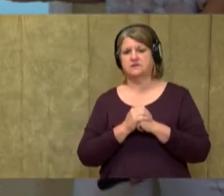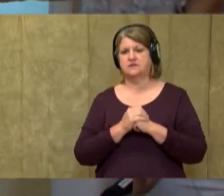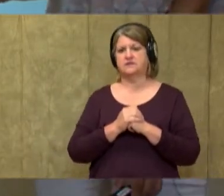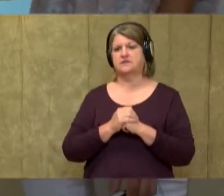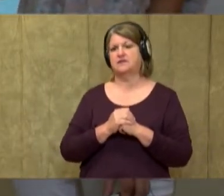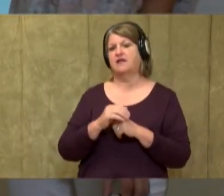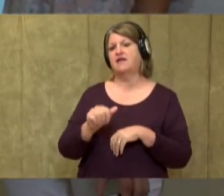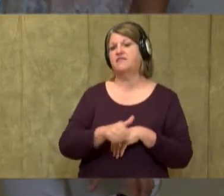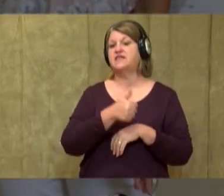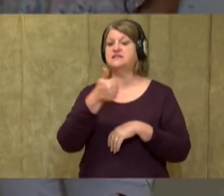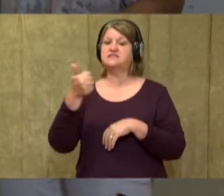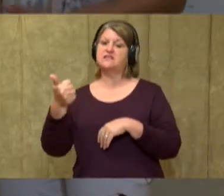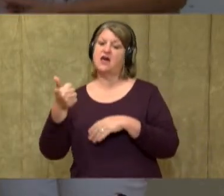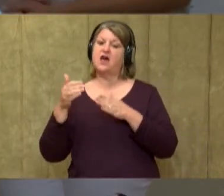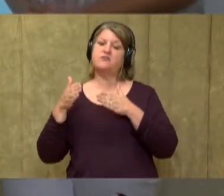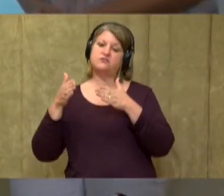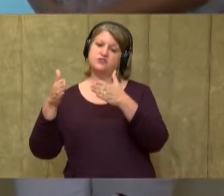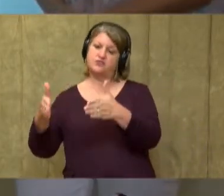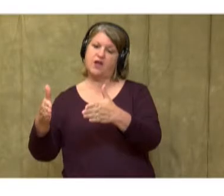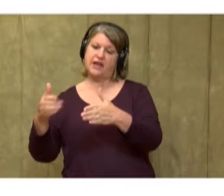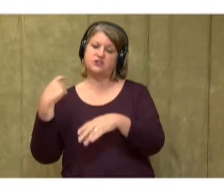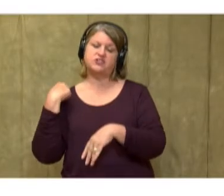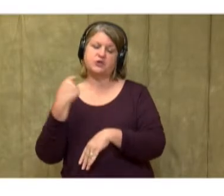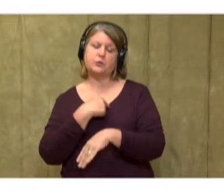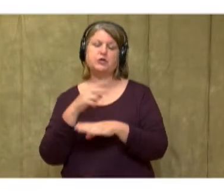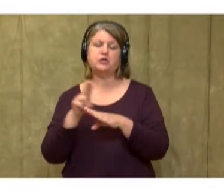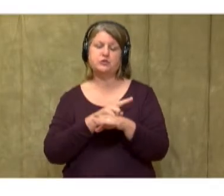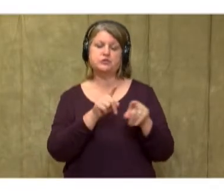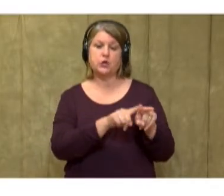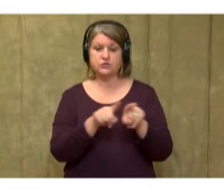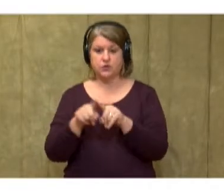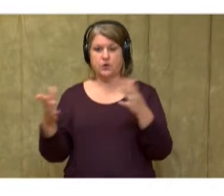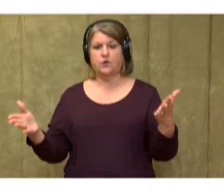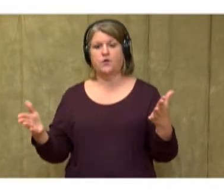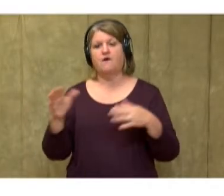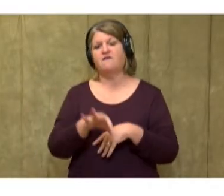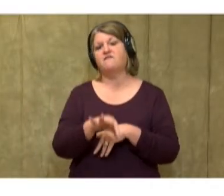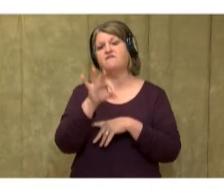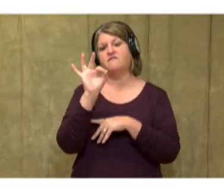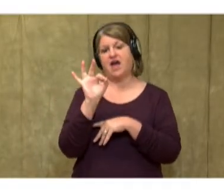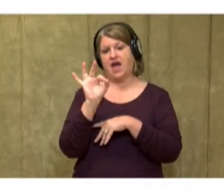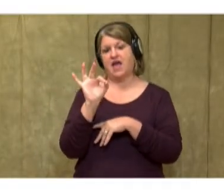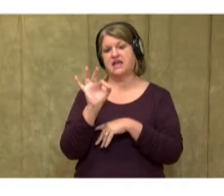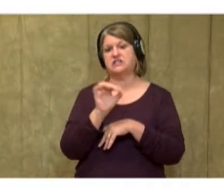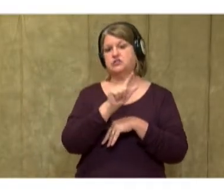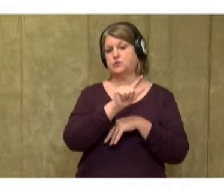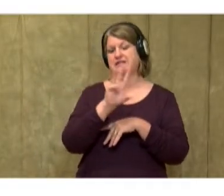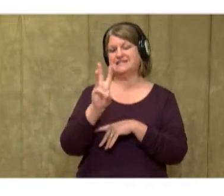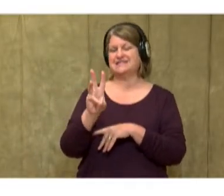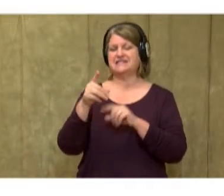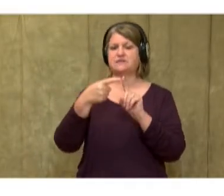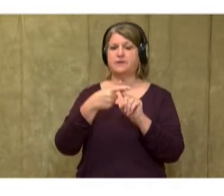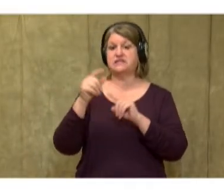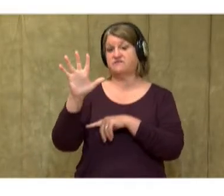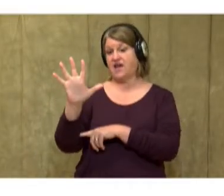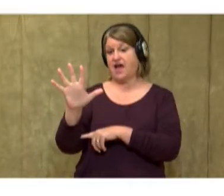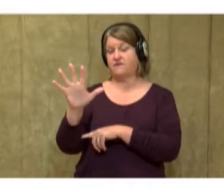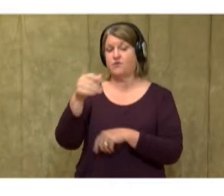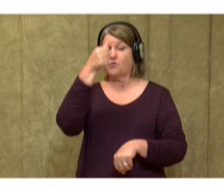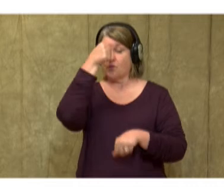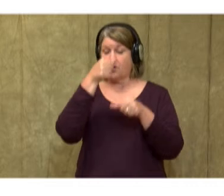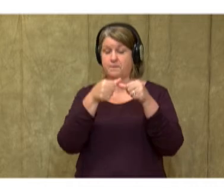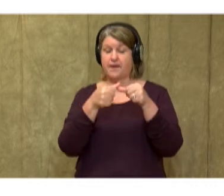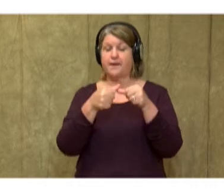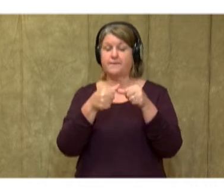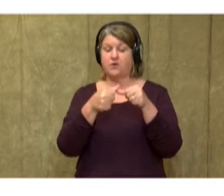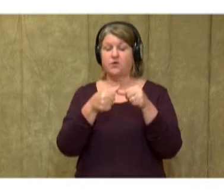This is our other strategy that we worked on as well. Find 26 plus 5. Remember